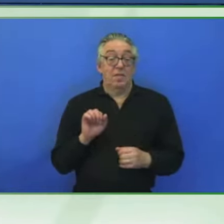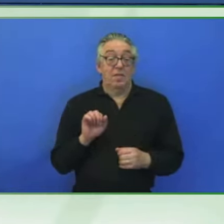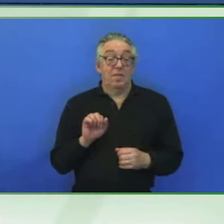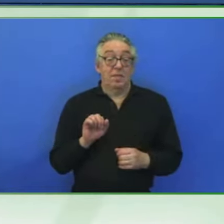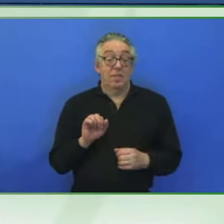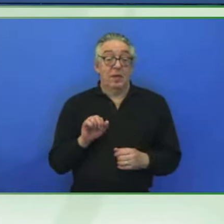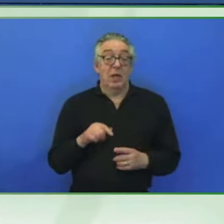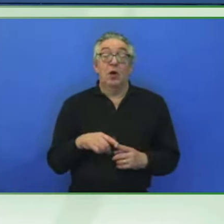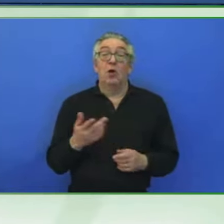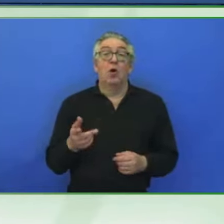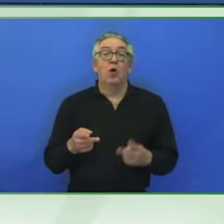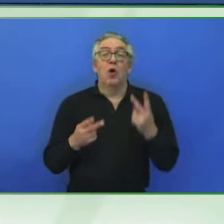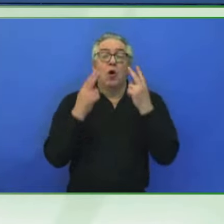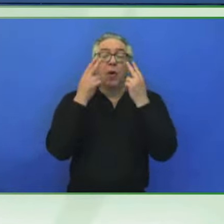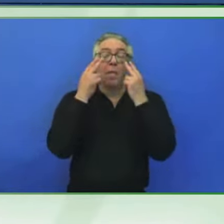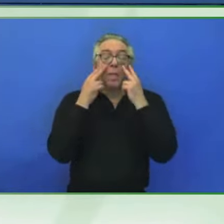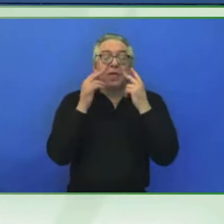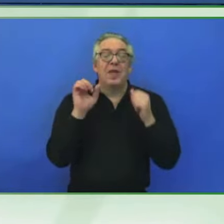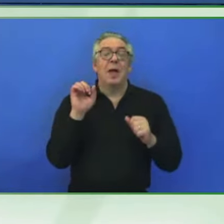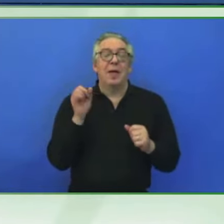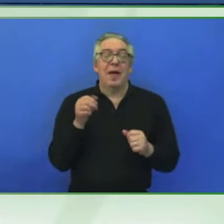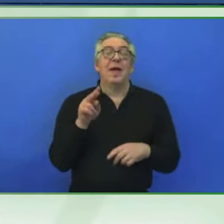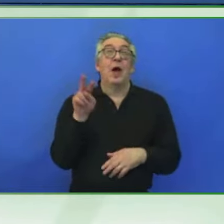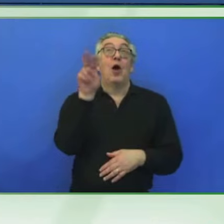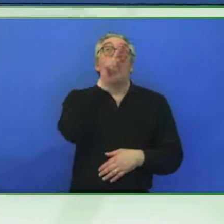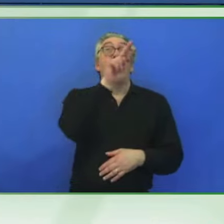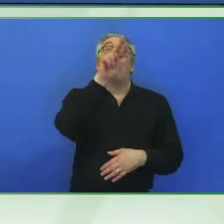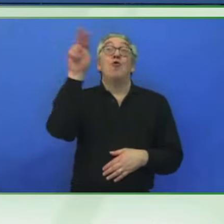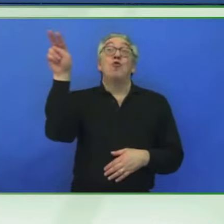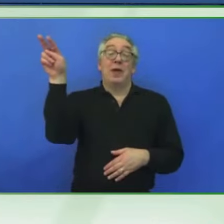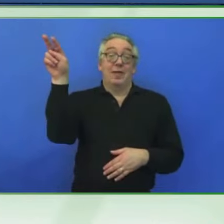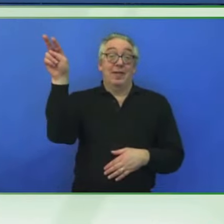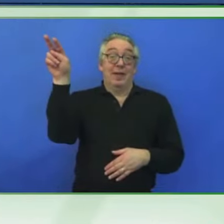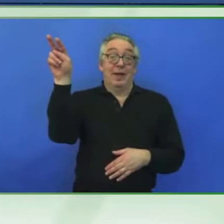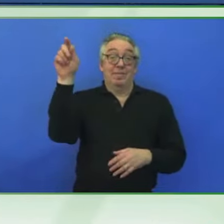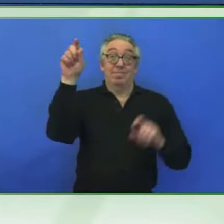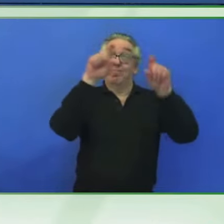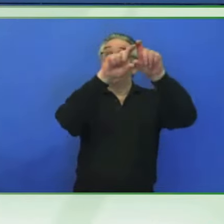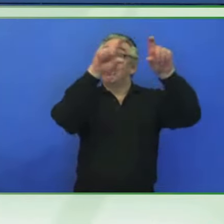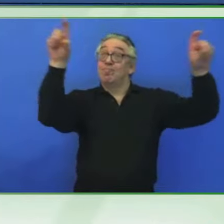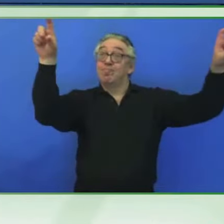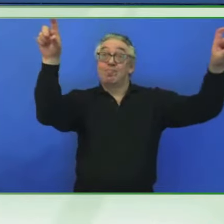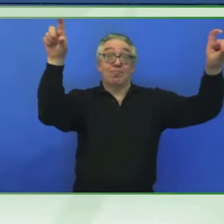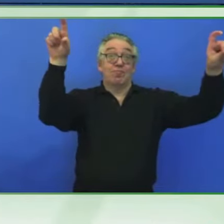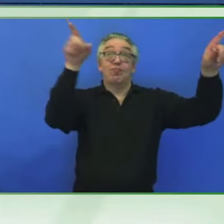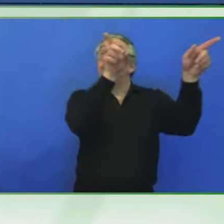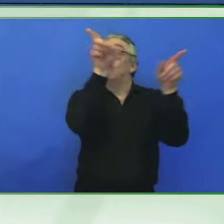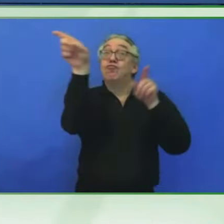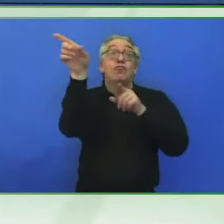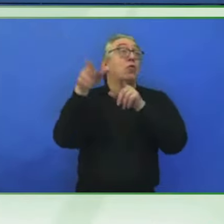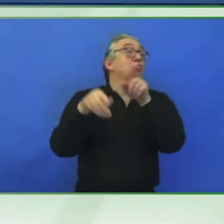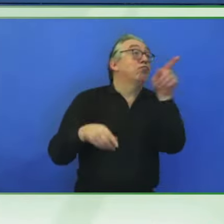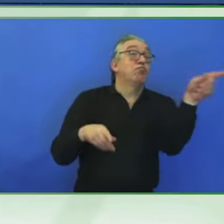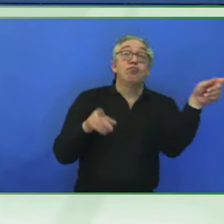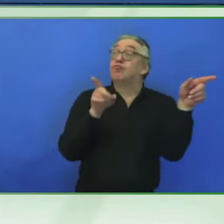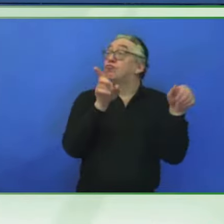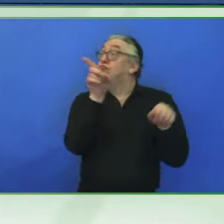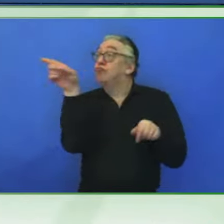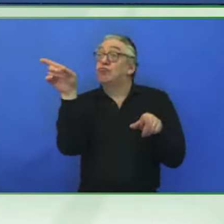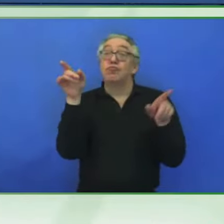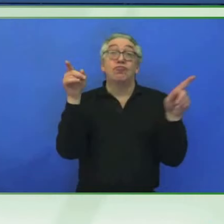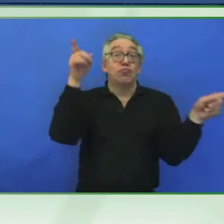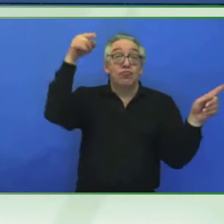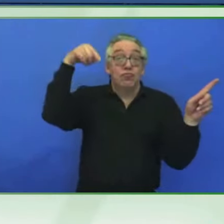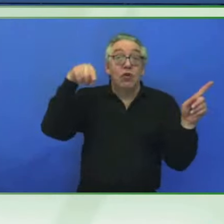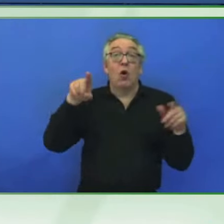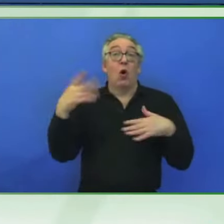can read the signs of public transport networks, receiving precise orientations and warnings to move